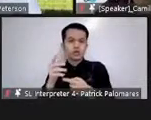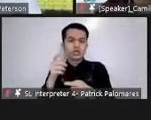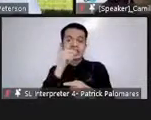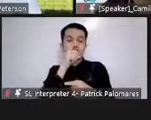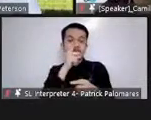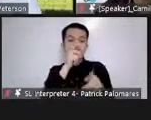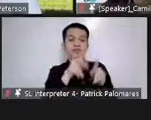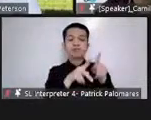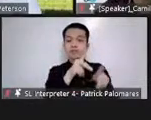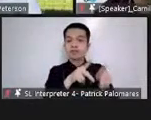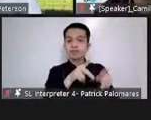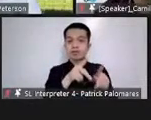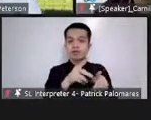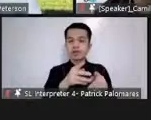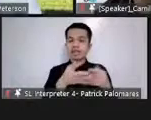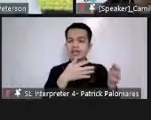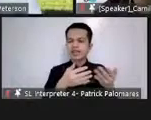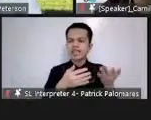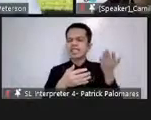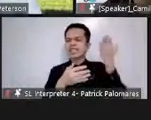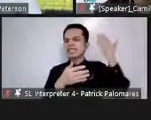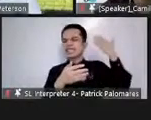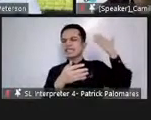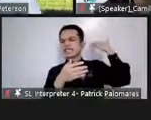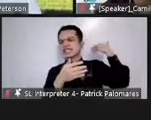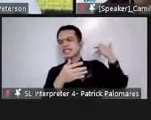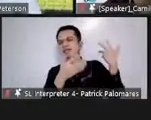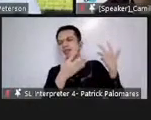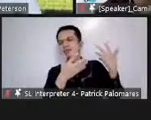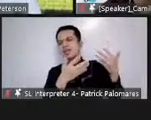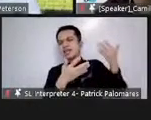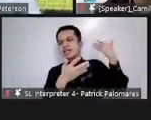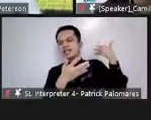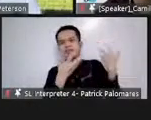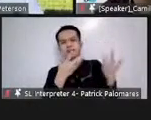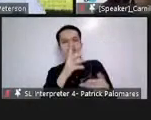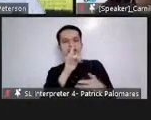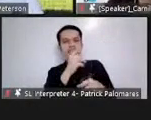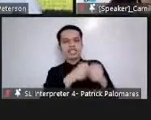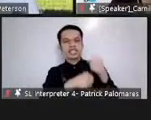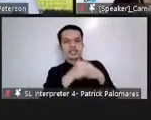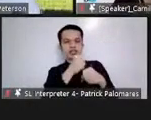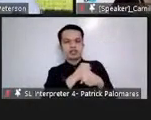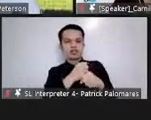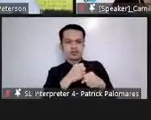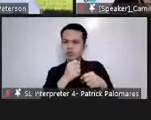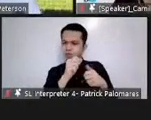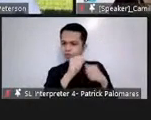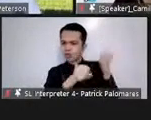people, as far back as the 8th and maybe earlier than the 8th century, has begun building